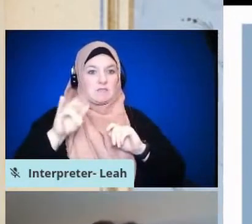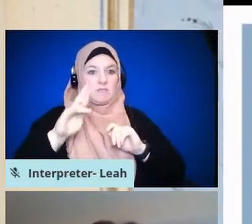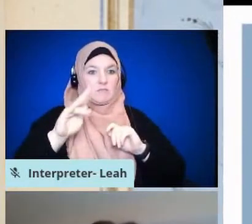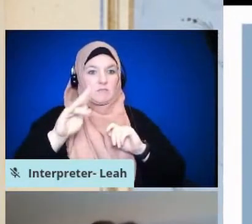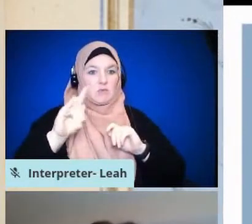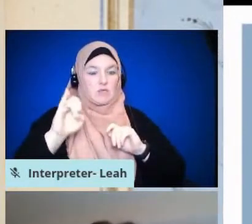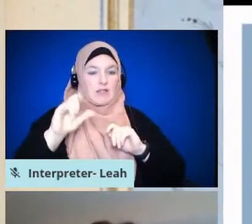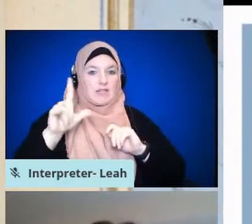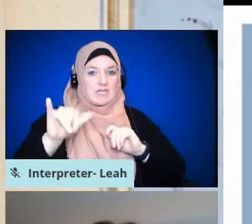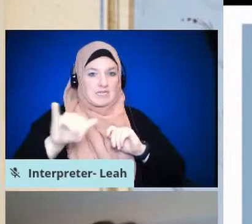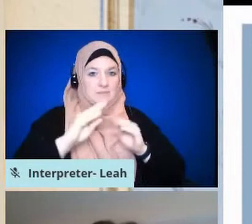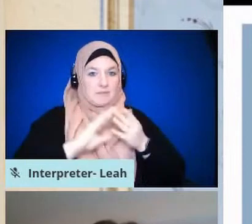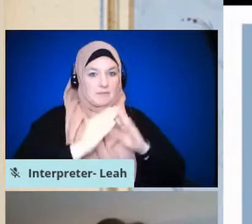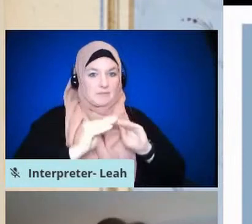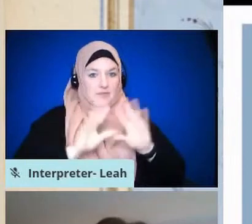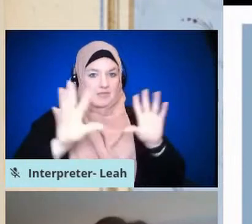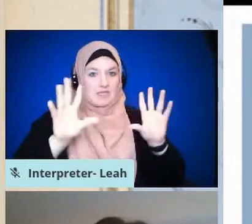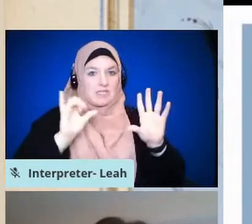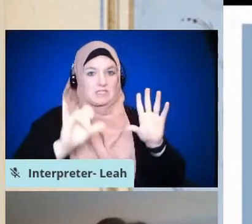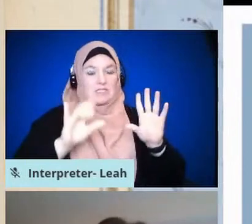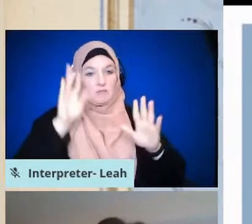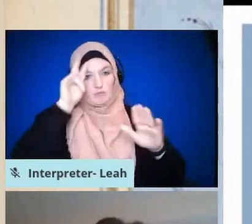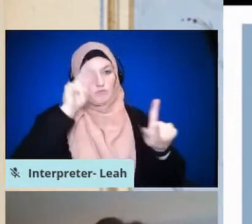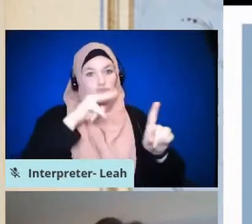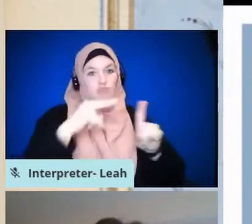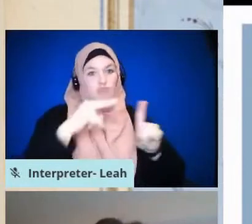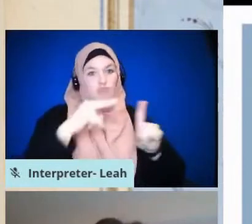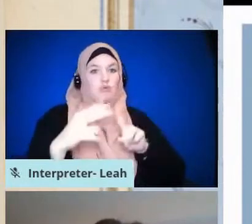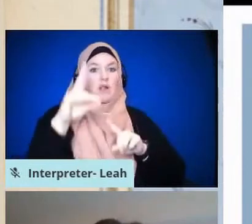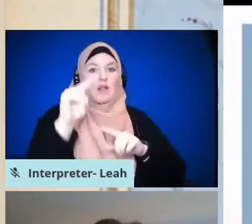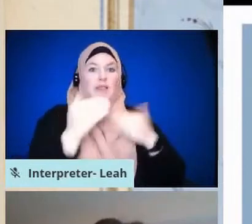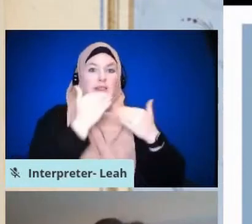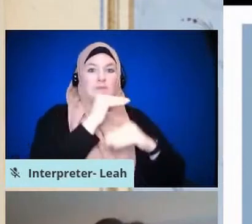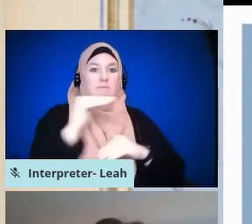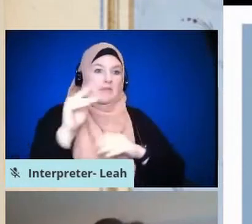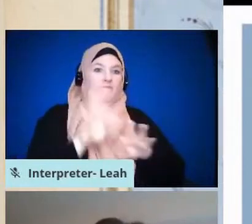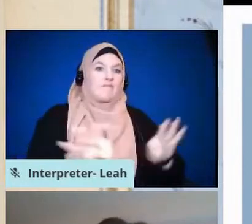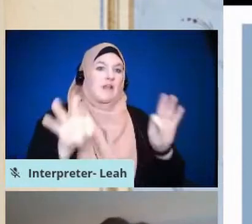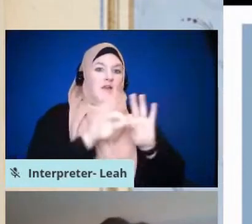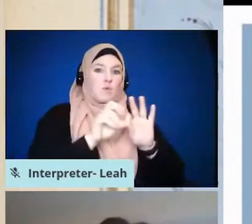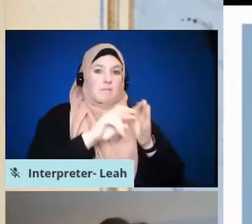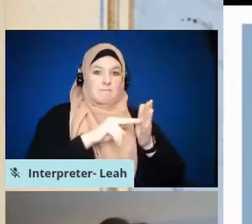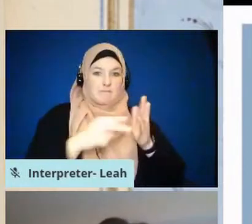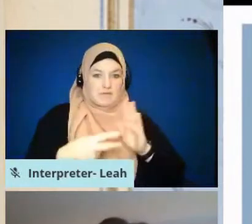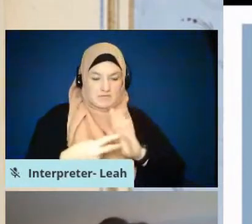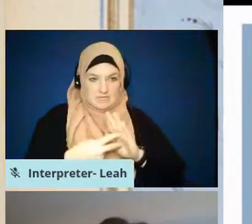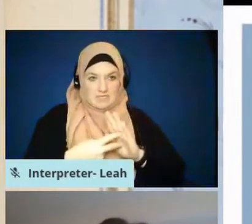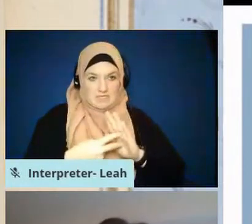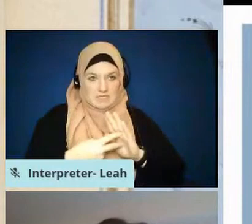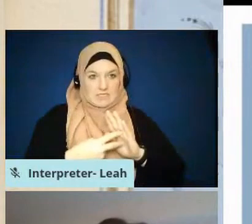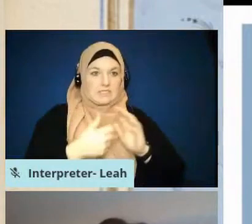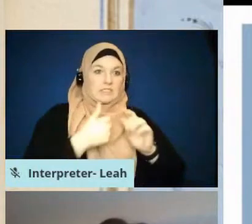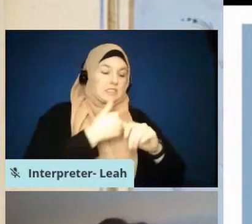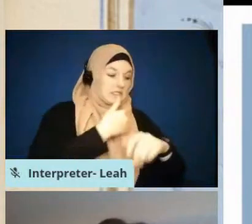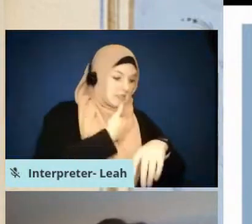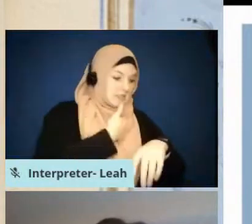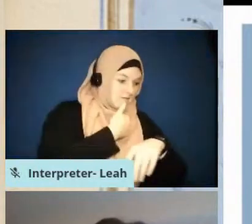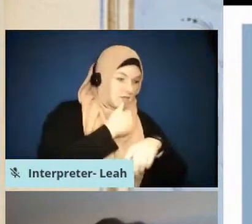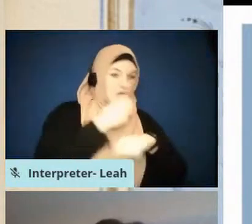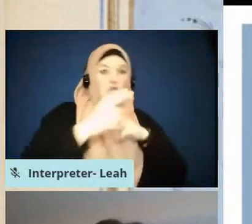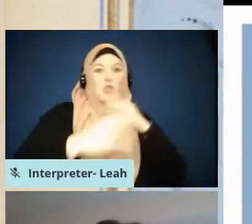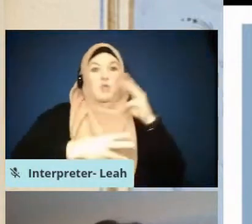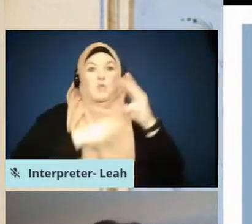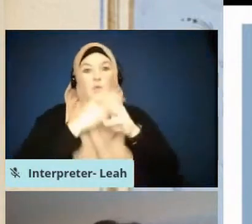clear, which is it's a perception of unlimited value and meaning of the self and the world, and